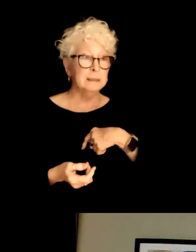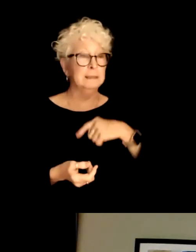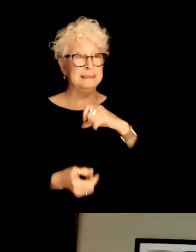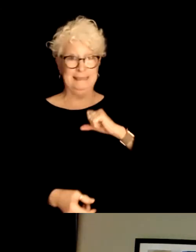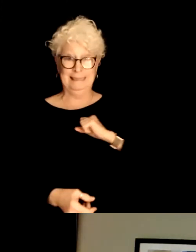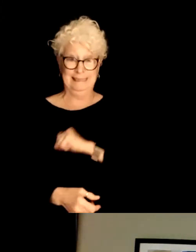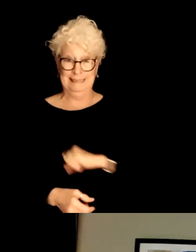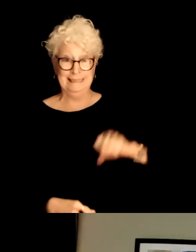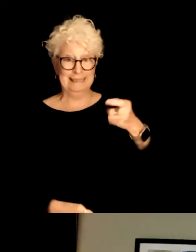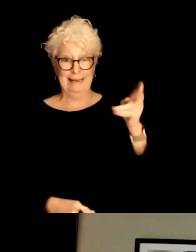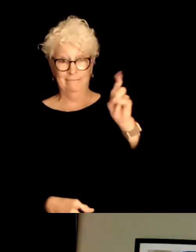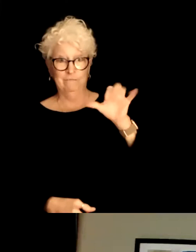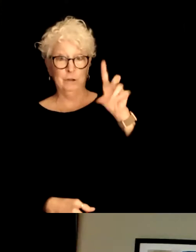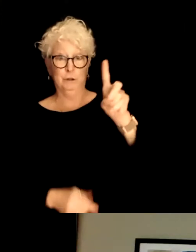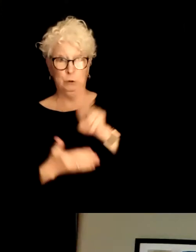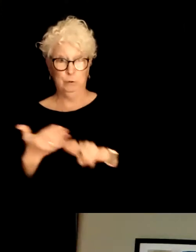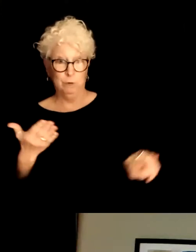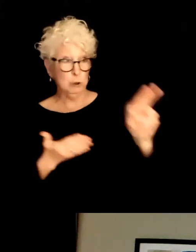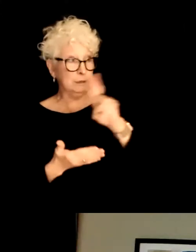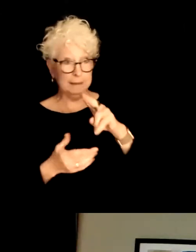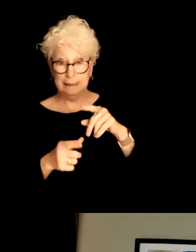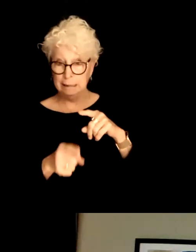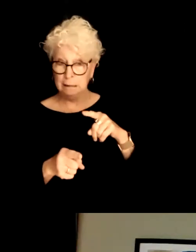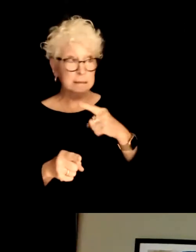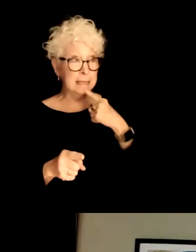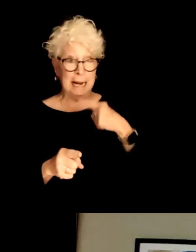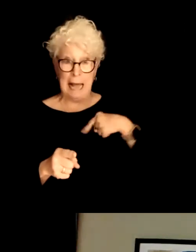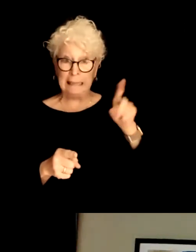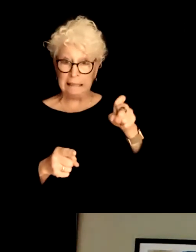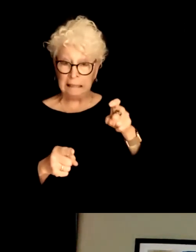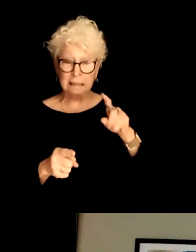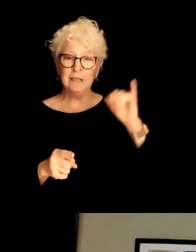And in fact, they did. When I paid out of pocket and we had them, they did help.